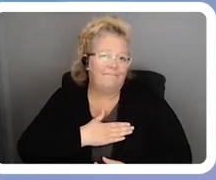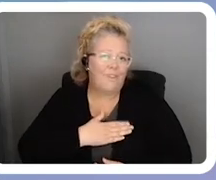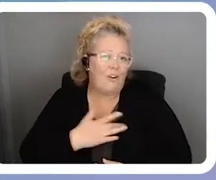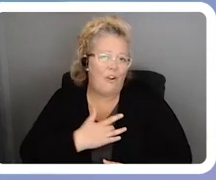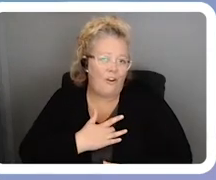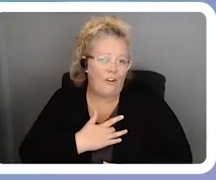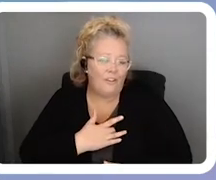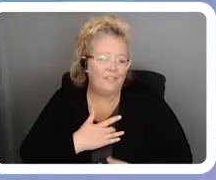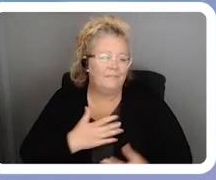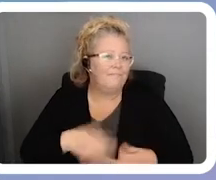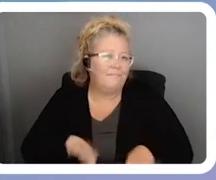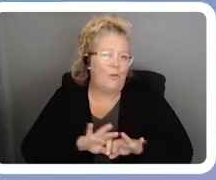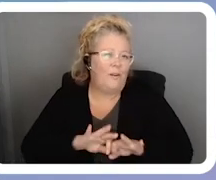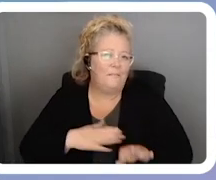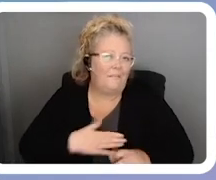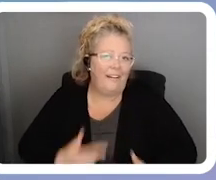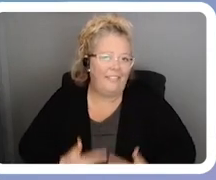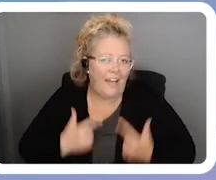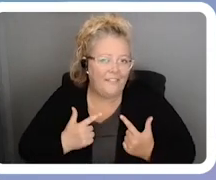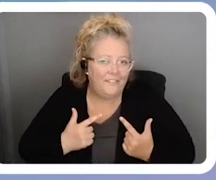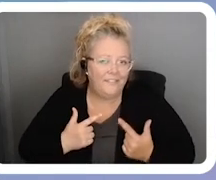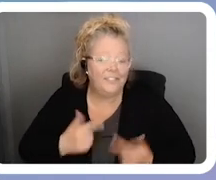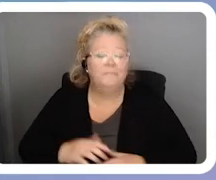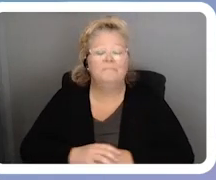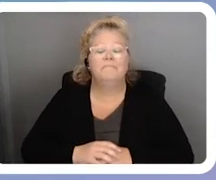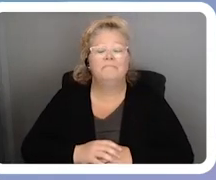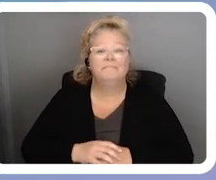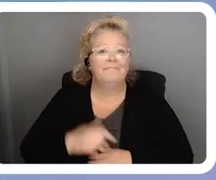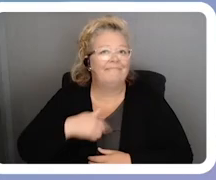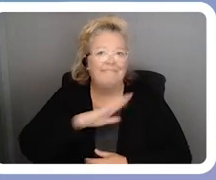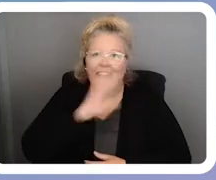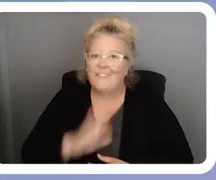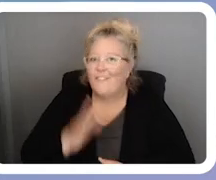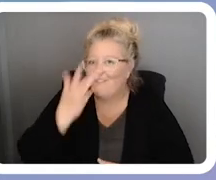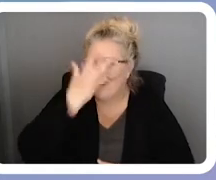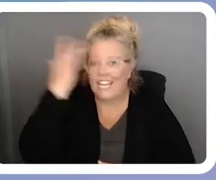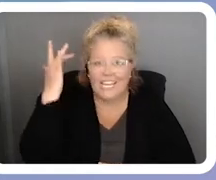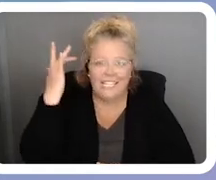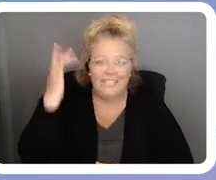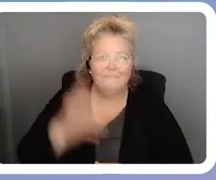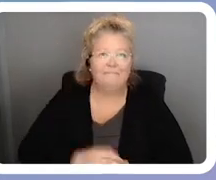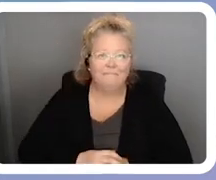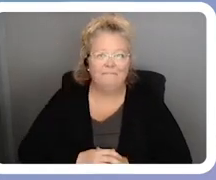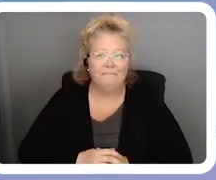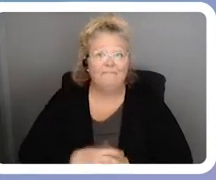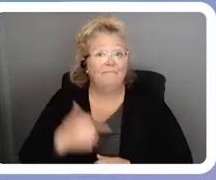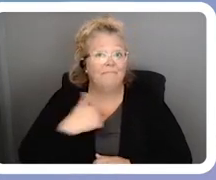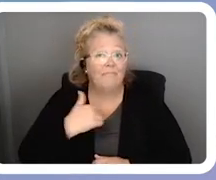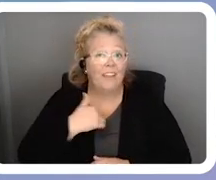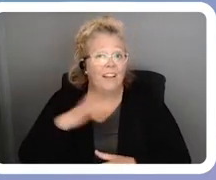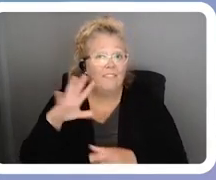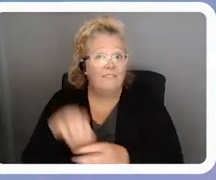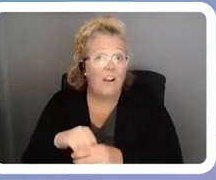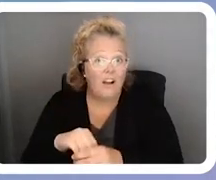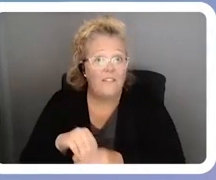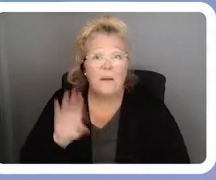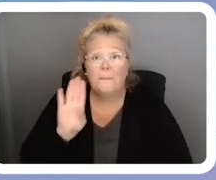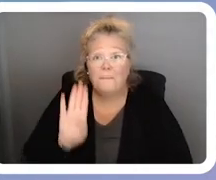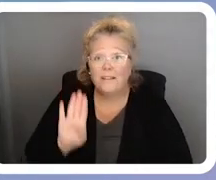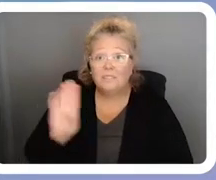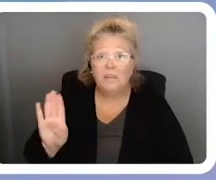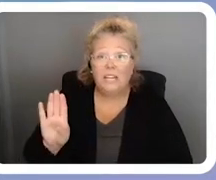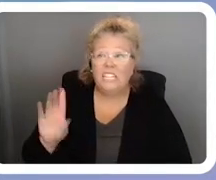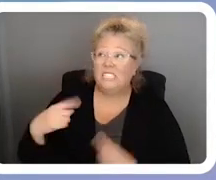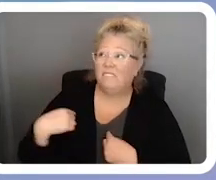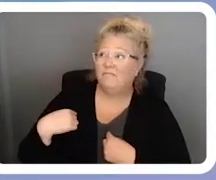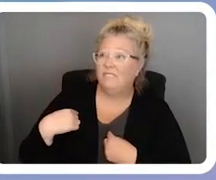entire heart and my life, and something that I'll never forget. I got involved